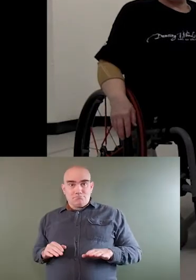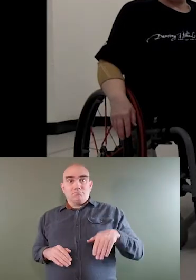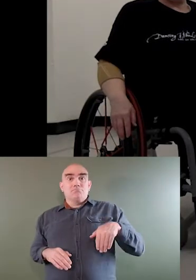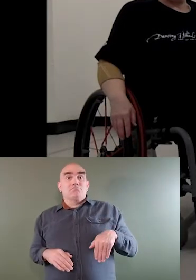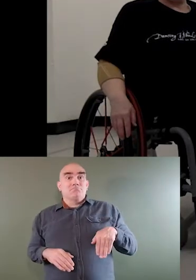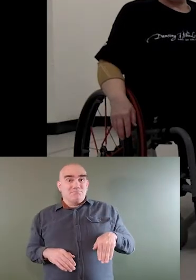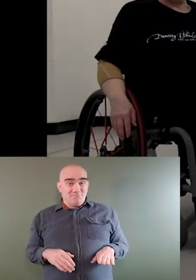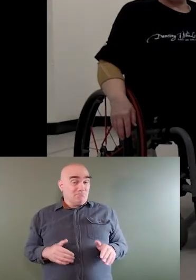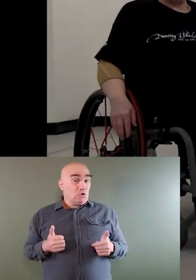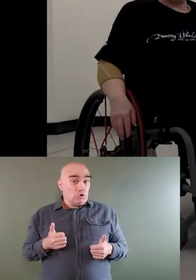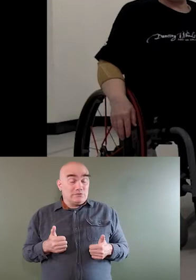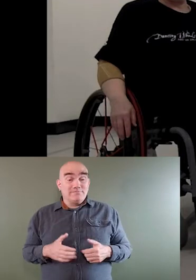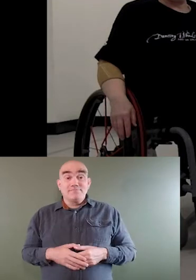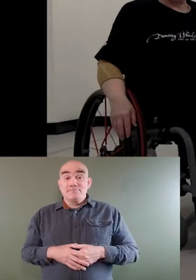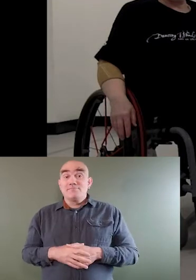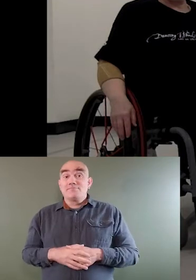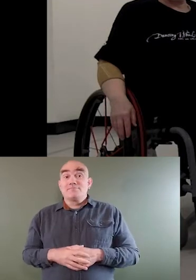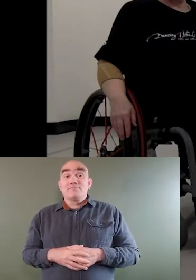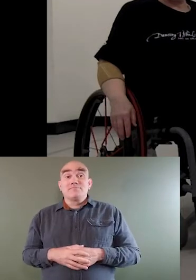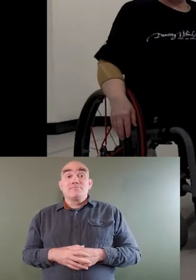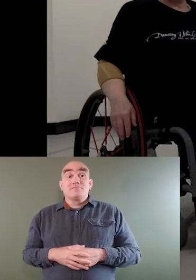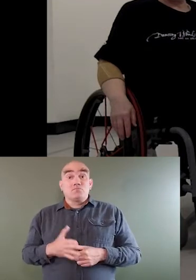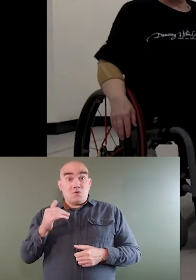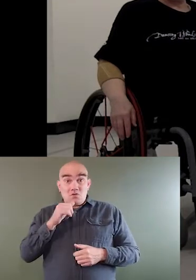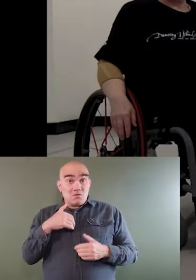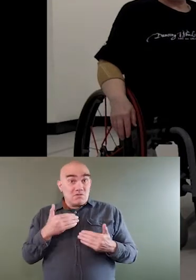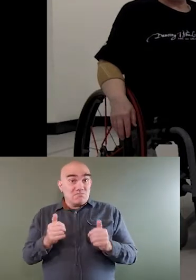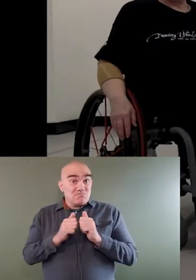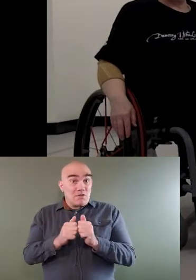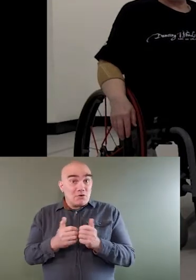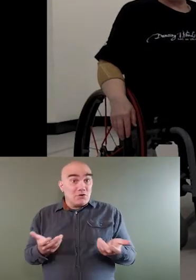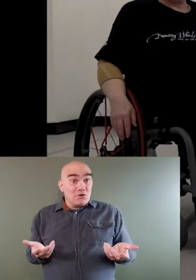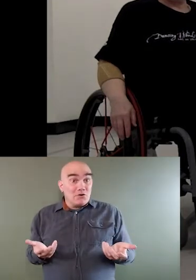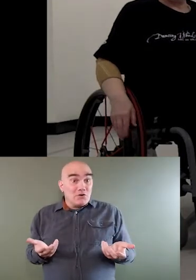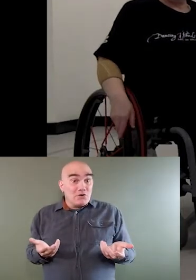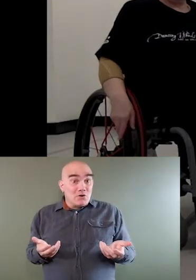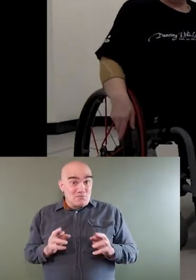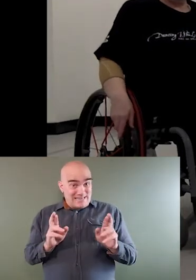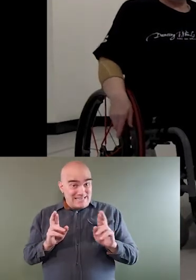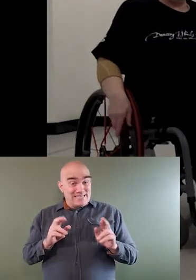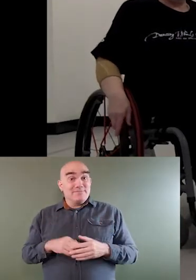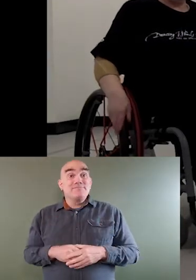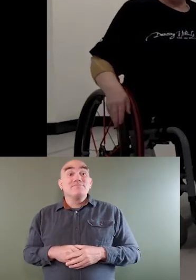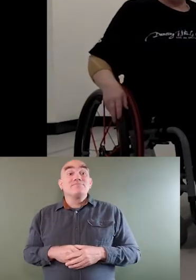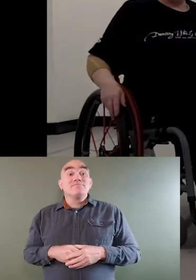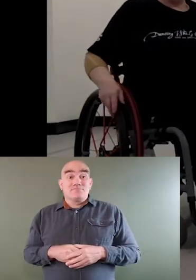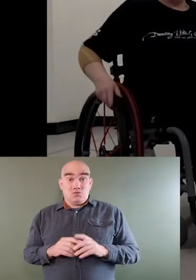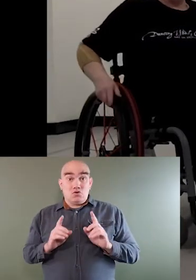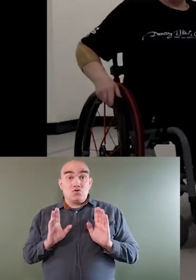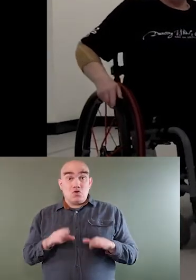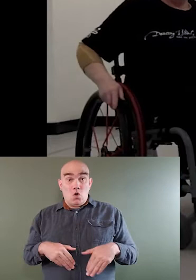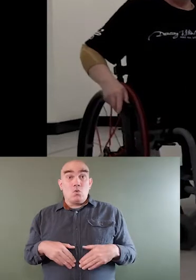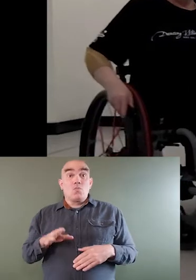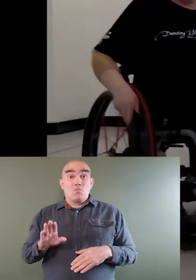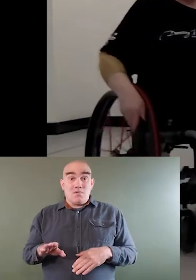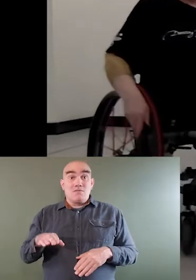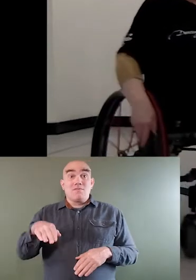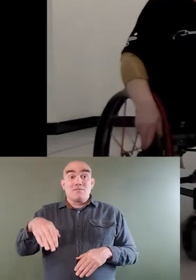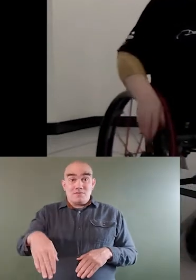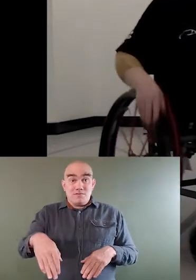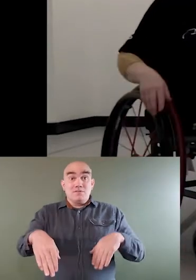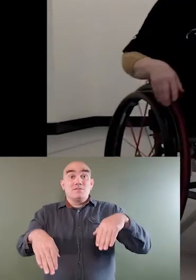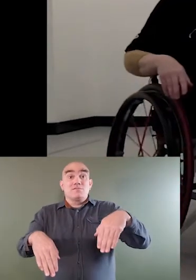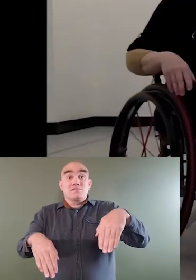3, 4. Good. Mind you try it together? Ready? Go.